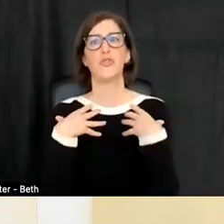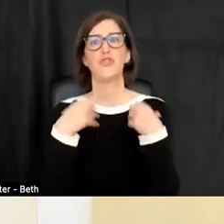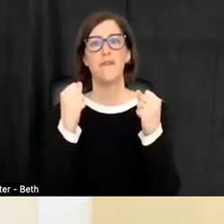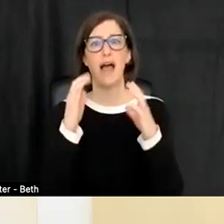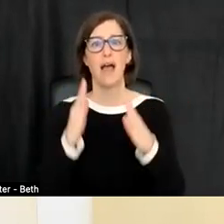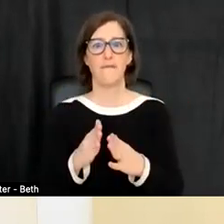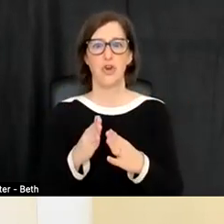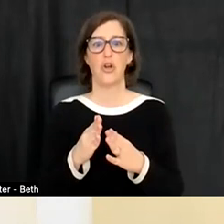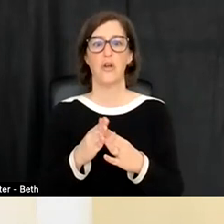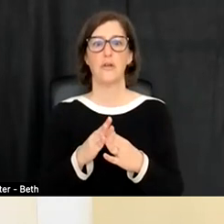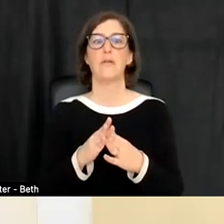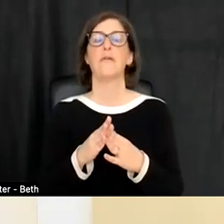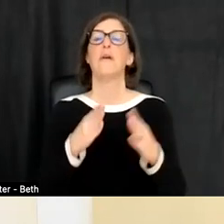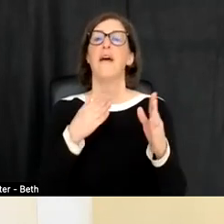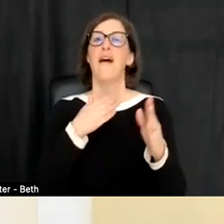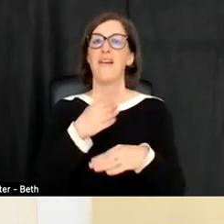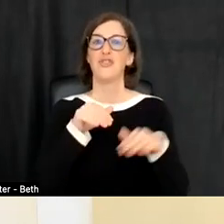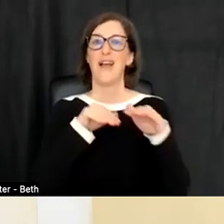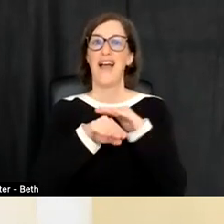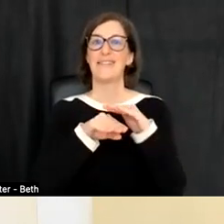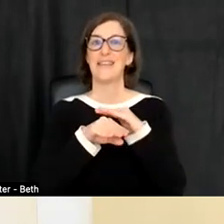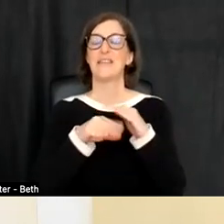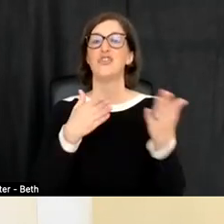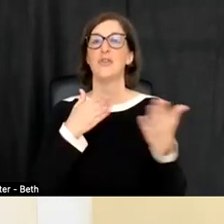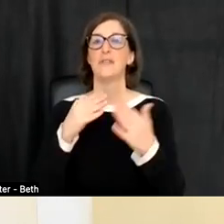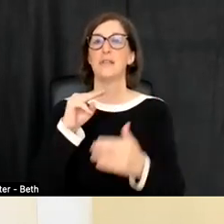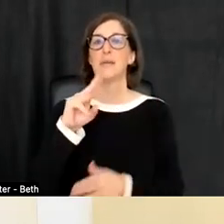even post accessing the services at MHPSS.